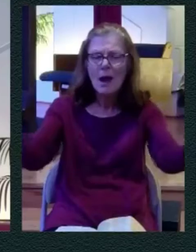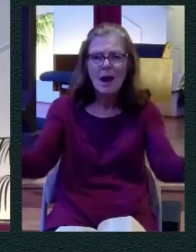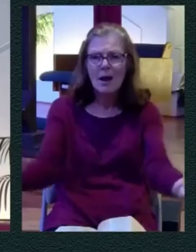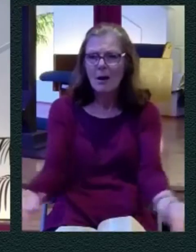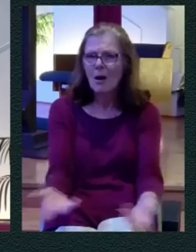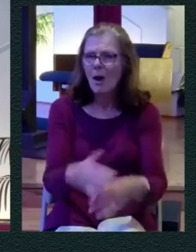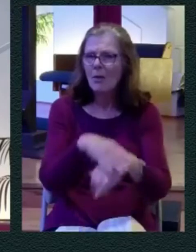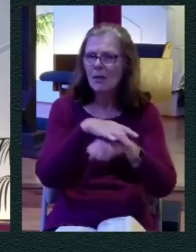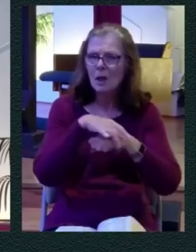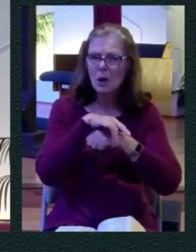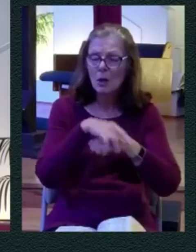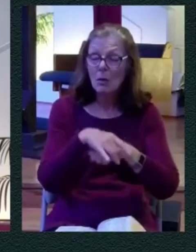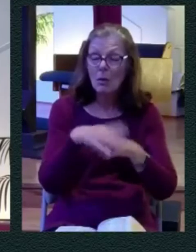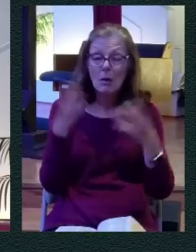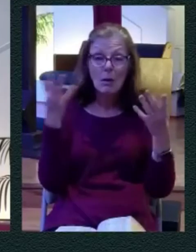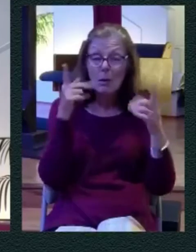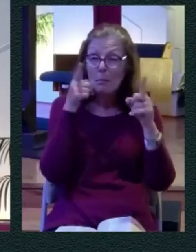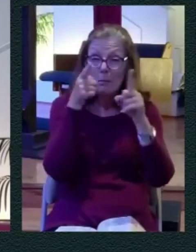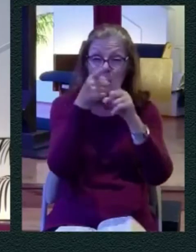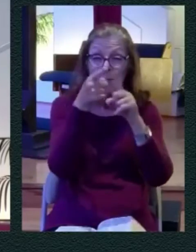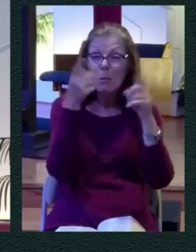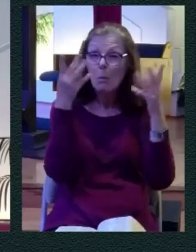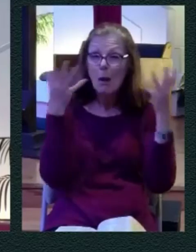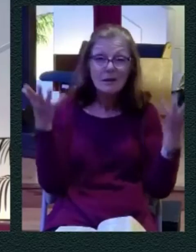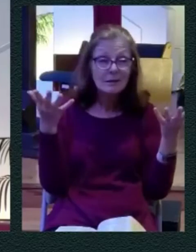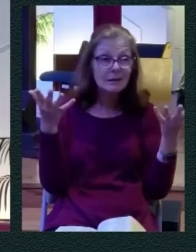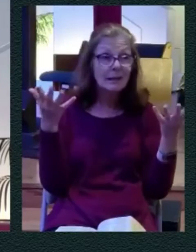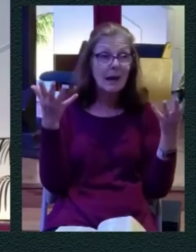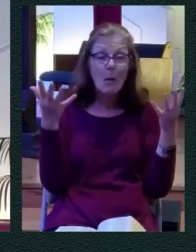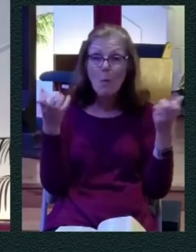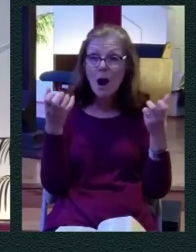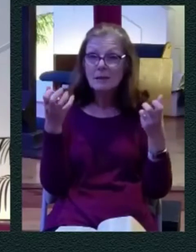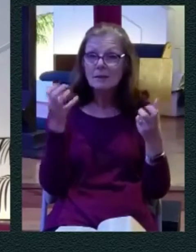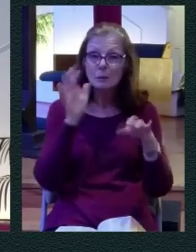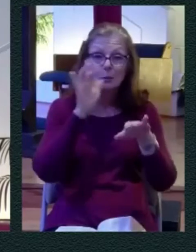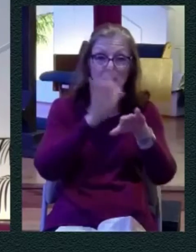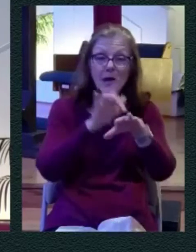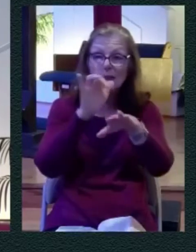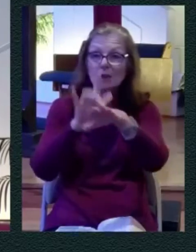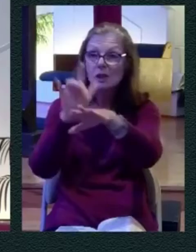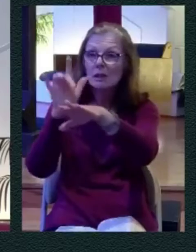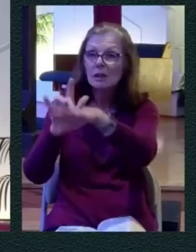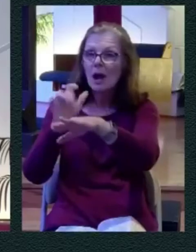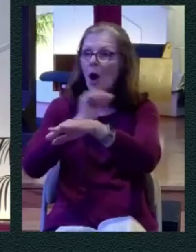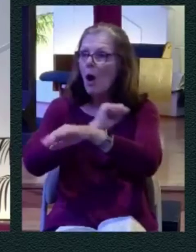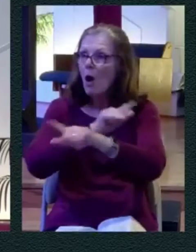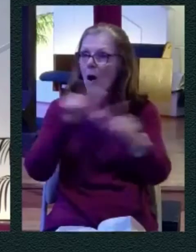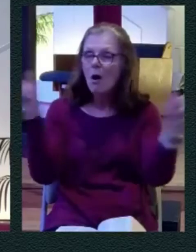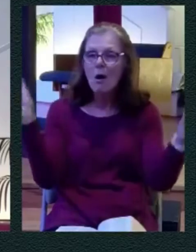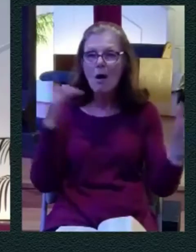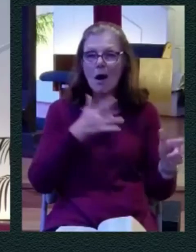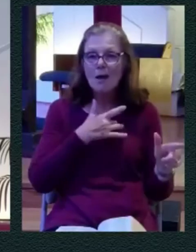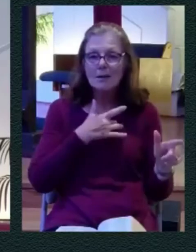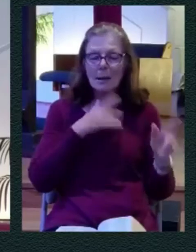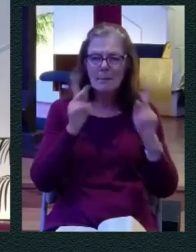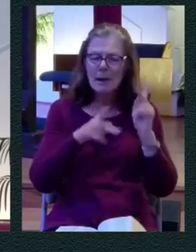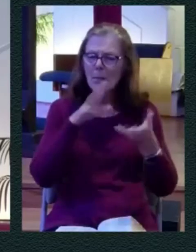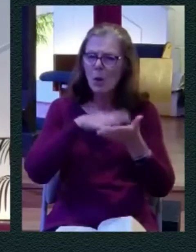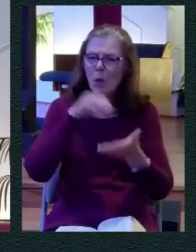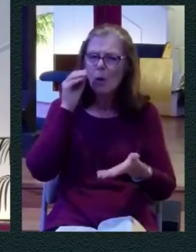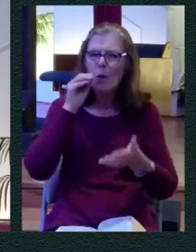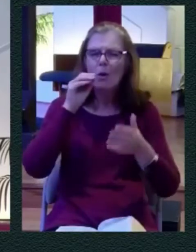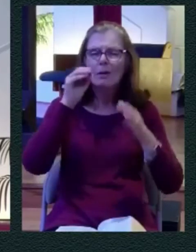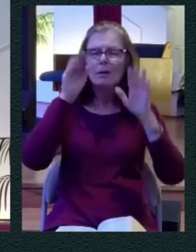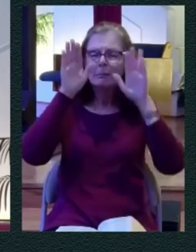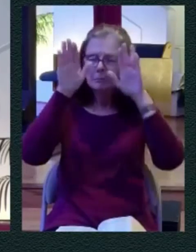Primary purpose, His sole purpose is to win hearts so that people learn to bow before Him day in and day out